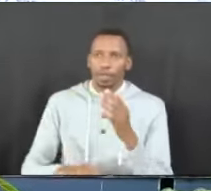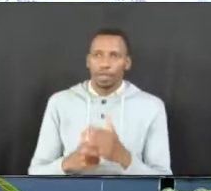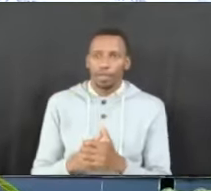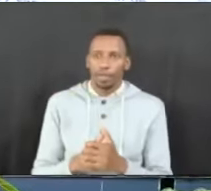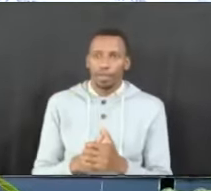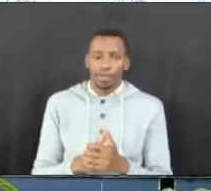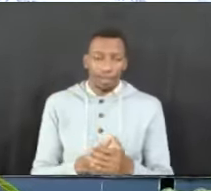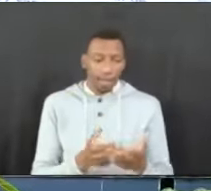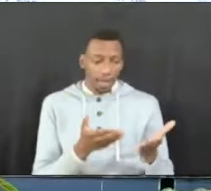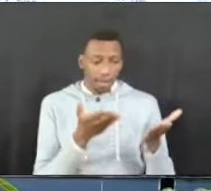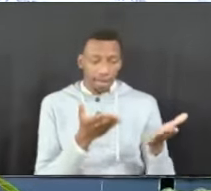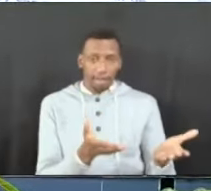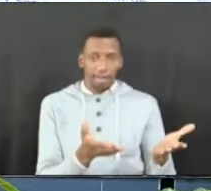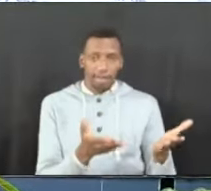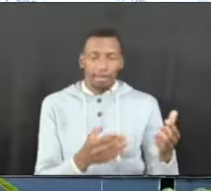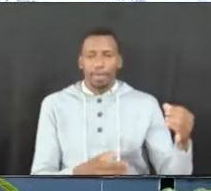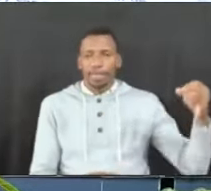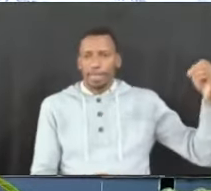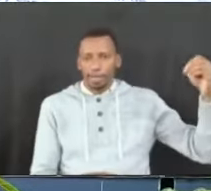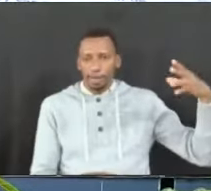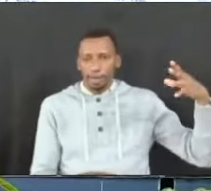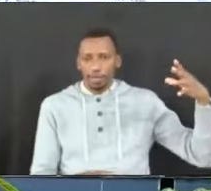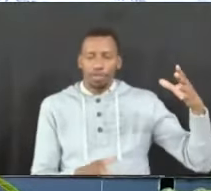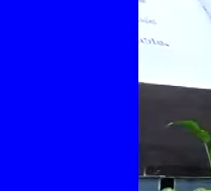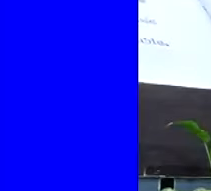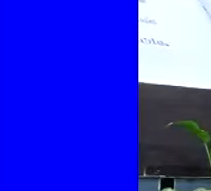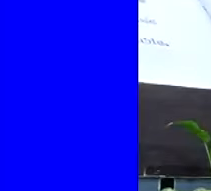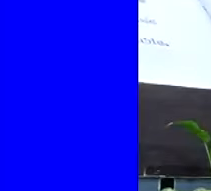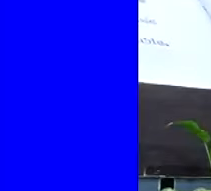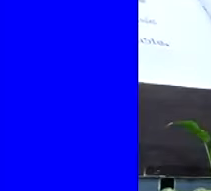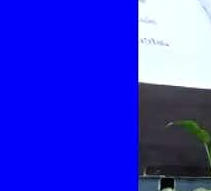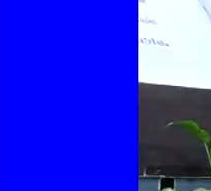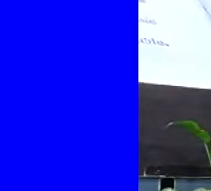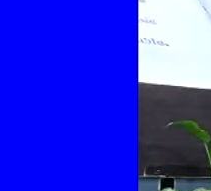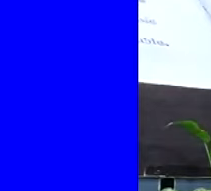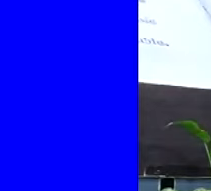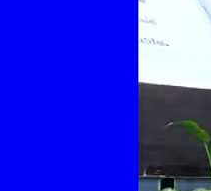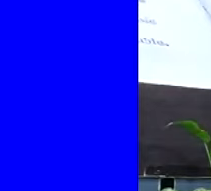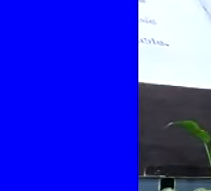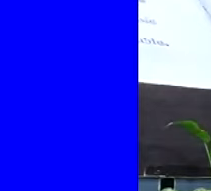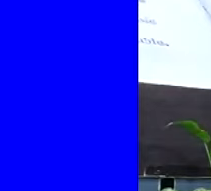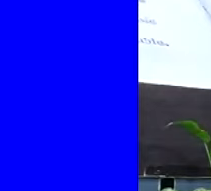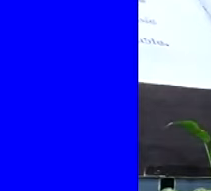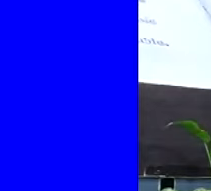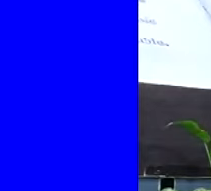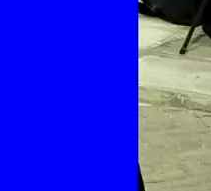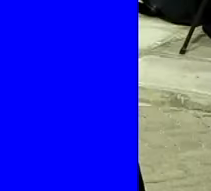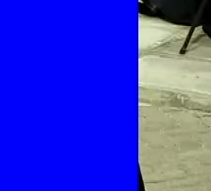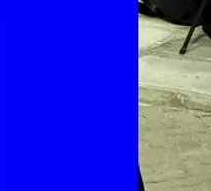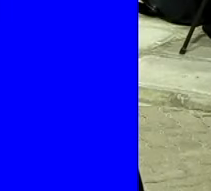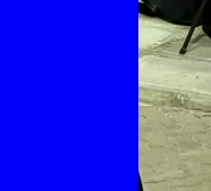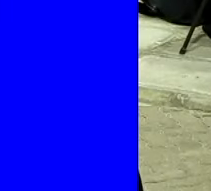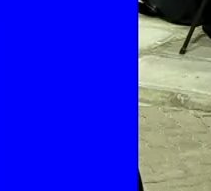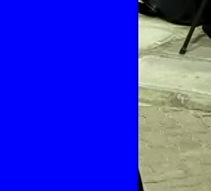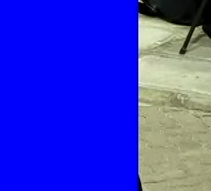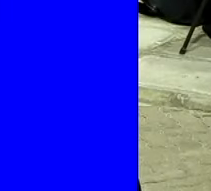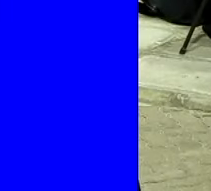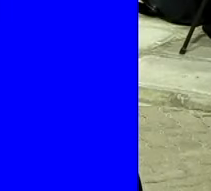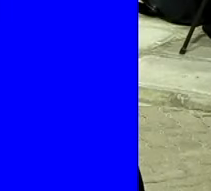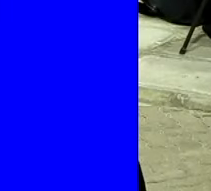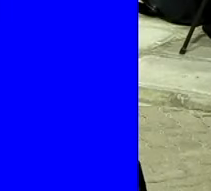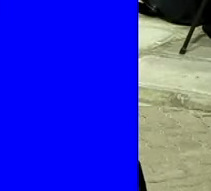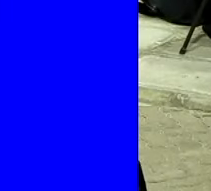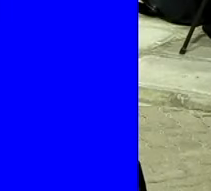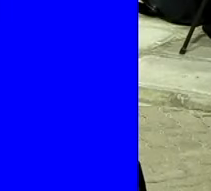this is the revelation of Jesus Christ, which he gave to his servant to show him concerning